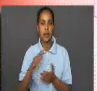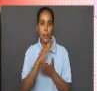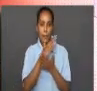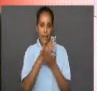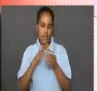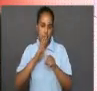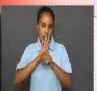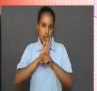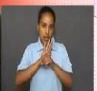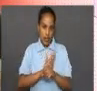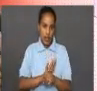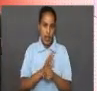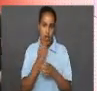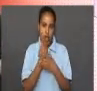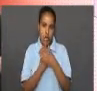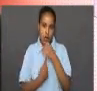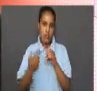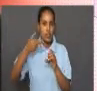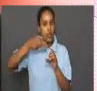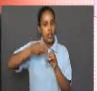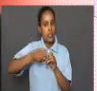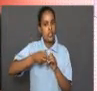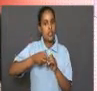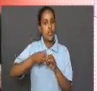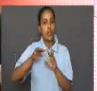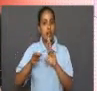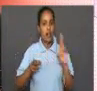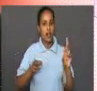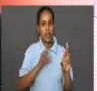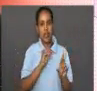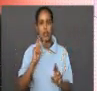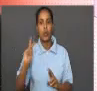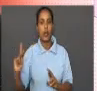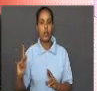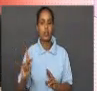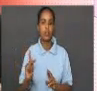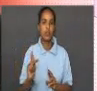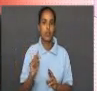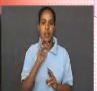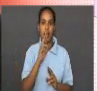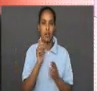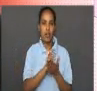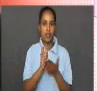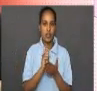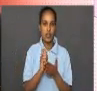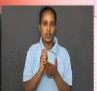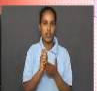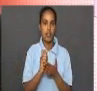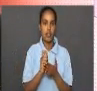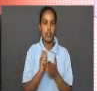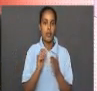partial pressures of only the gaseous reactants and products are written in